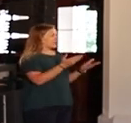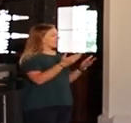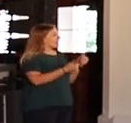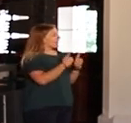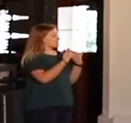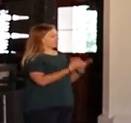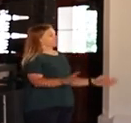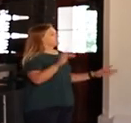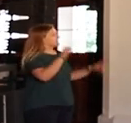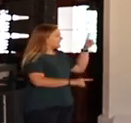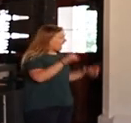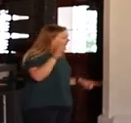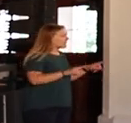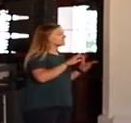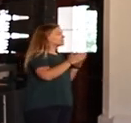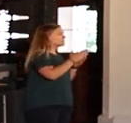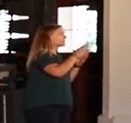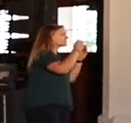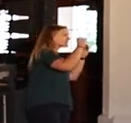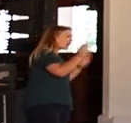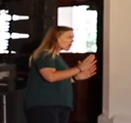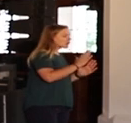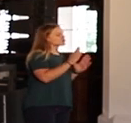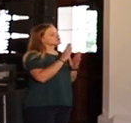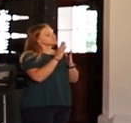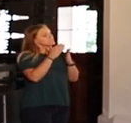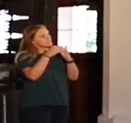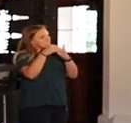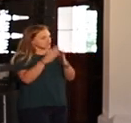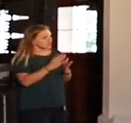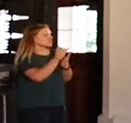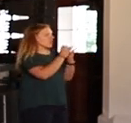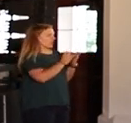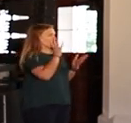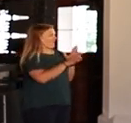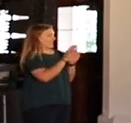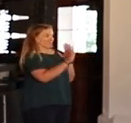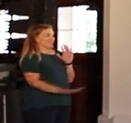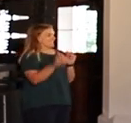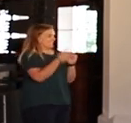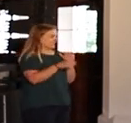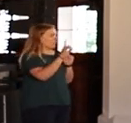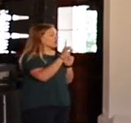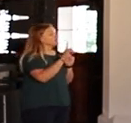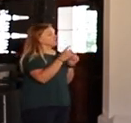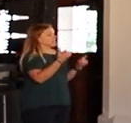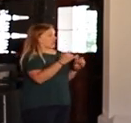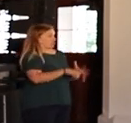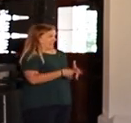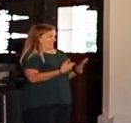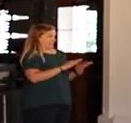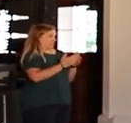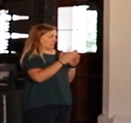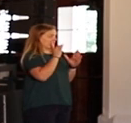dynamic community of scholars, leaders, artists that you'll find anywhere. You are now entering this community